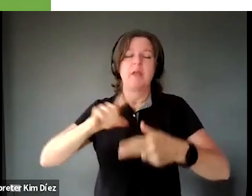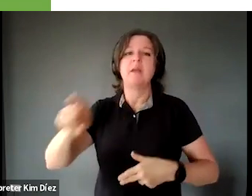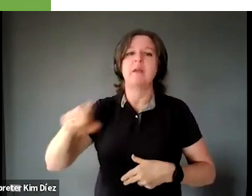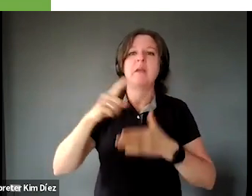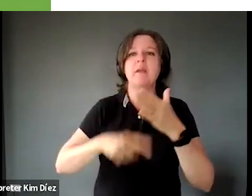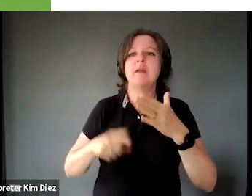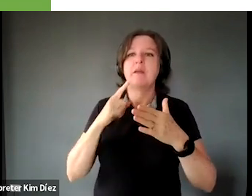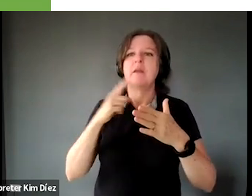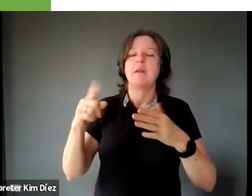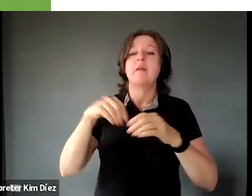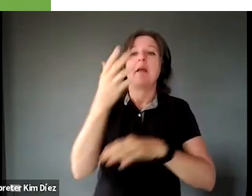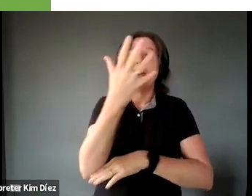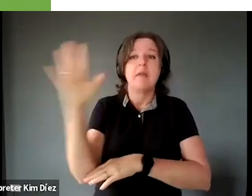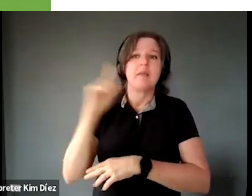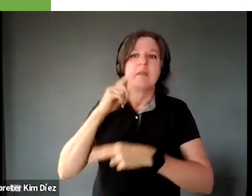components,